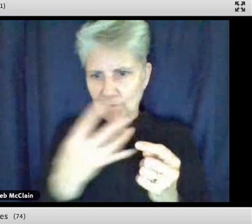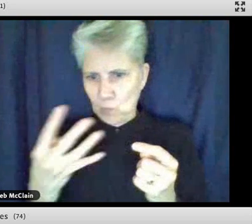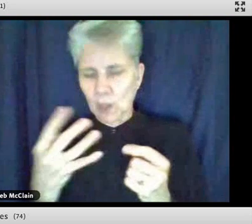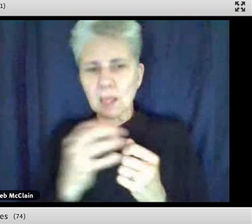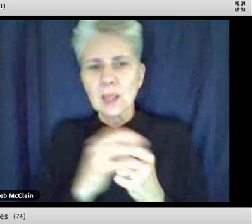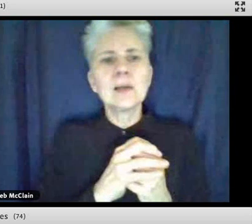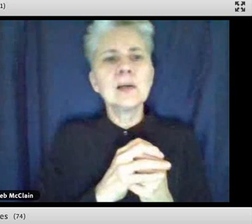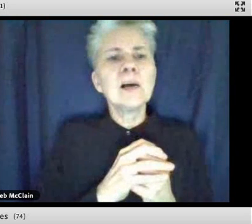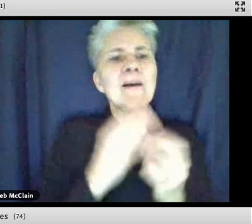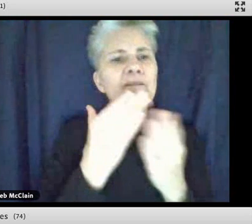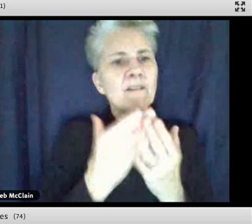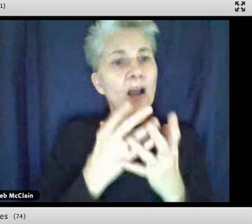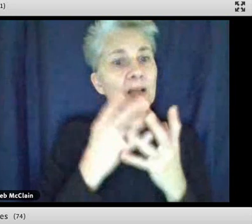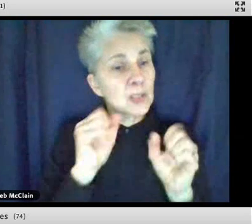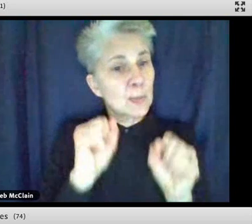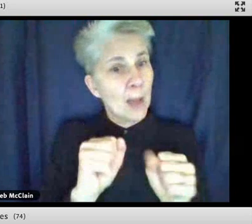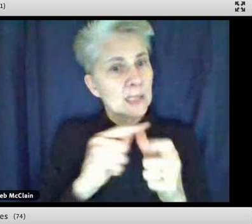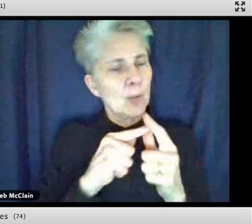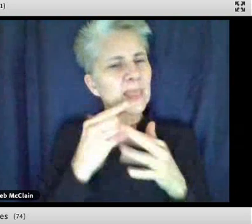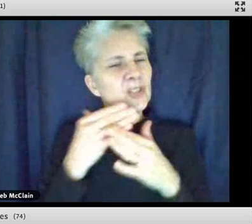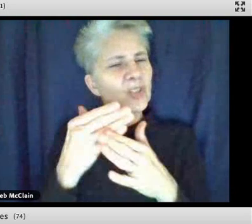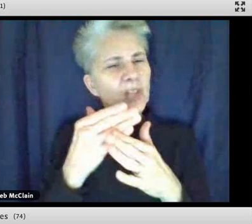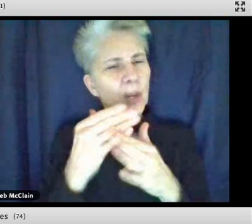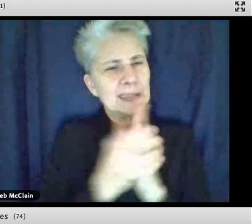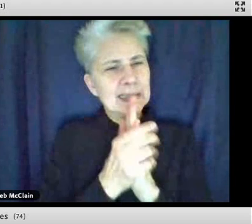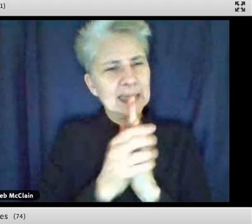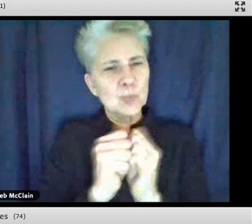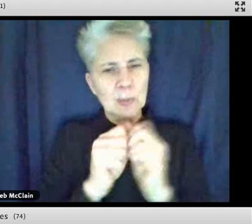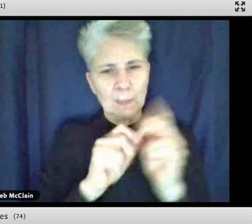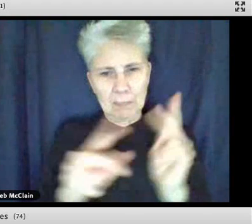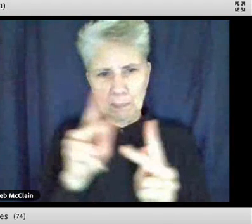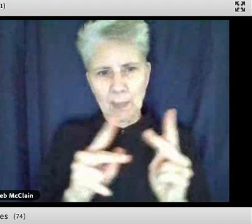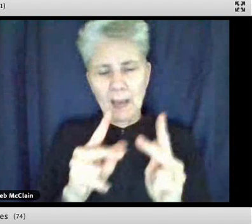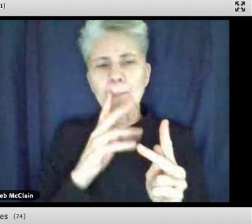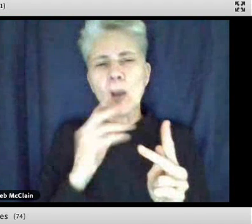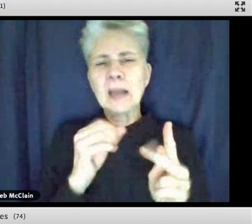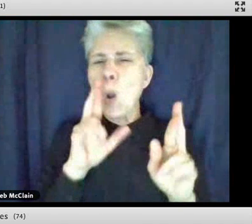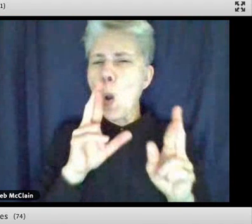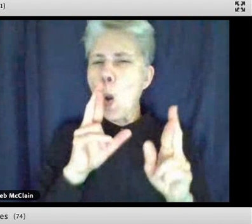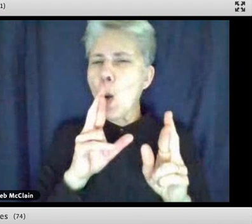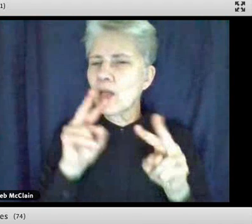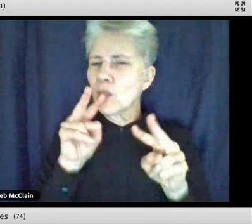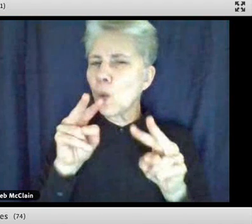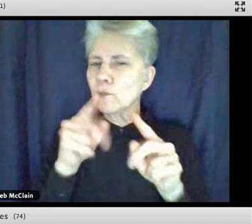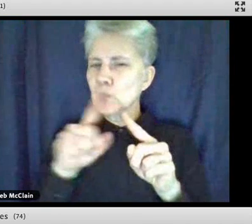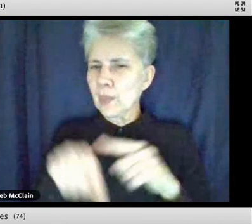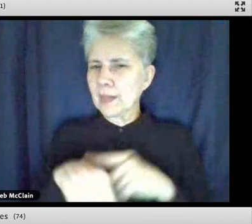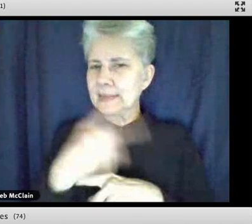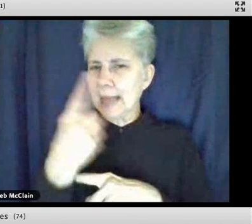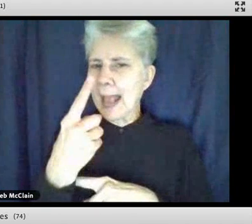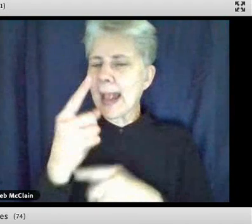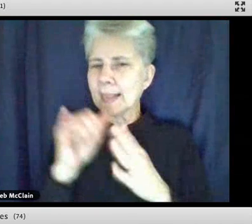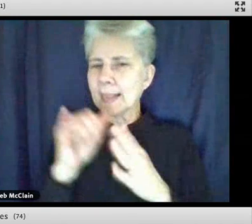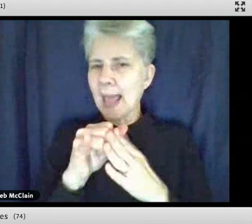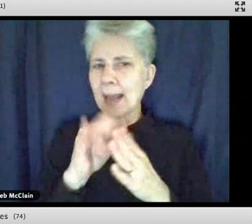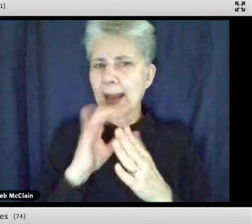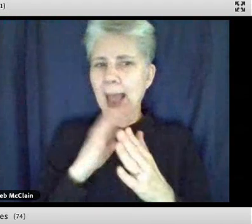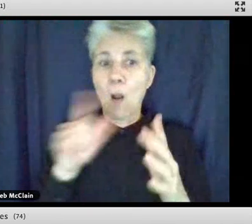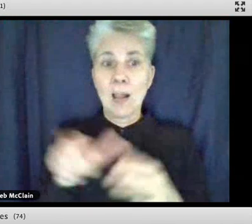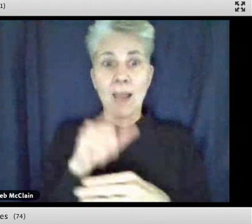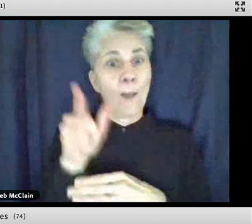as much as we can, and then share these skills with people. And you know, hopefully I look forward to the day when our libraries